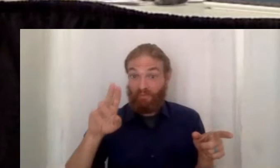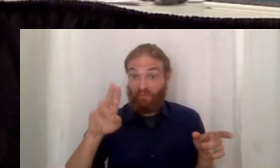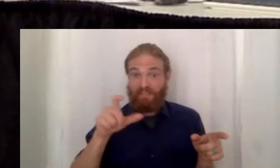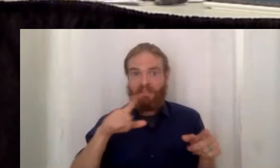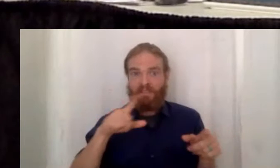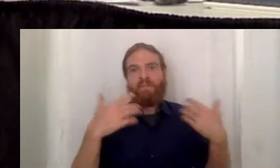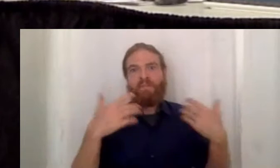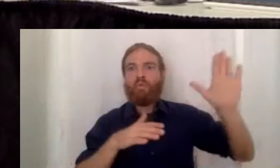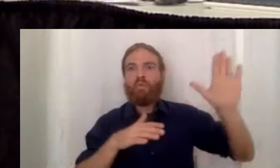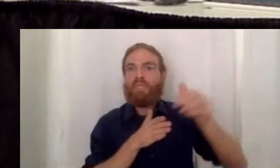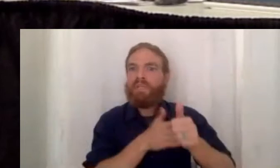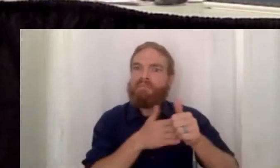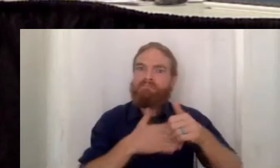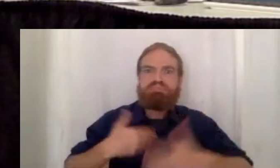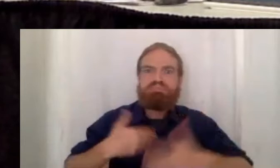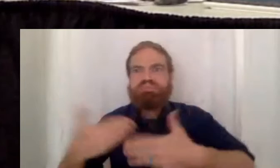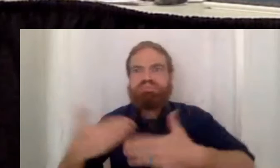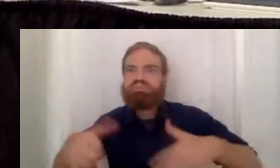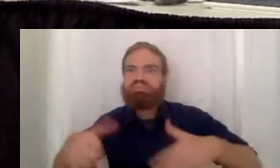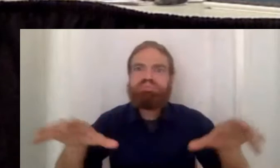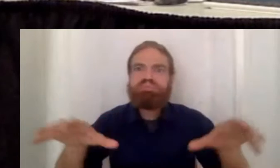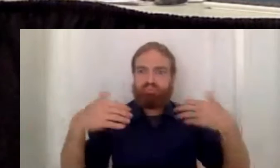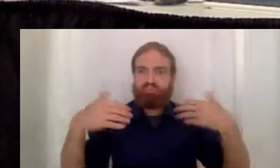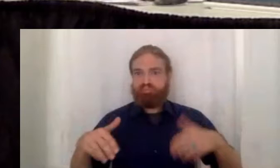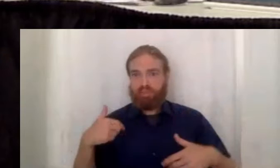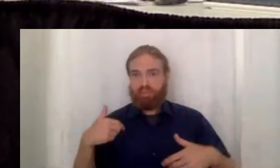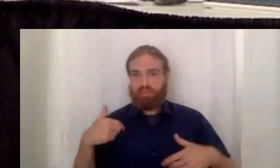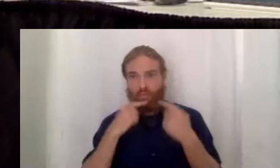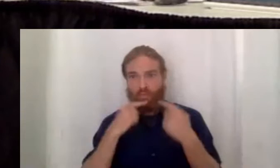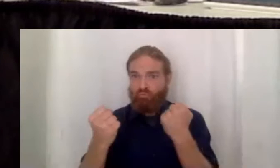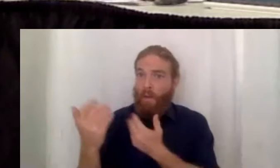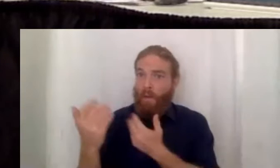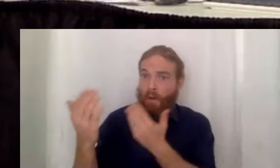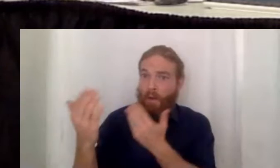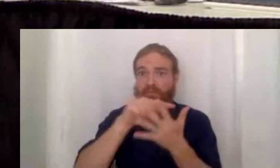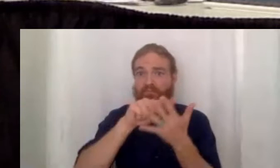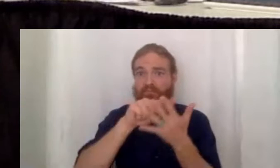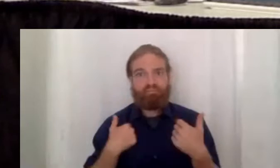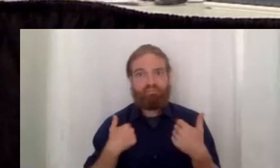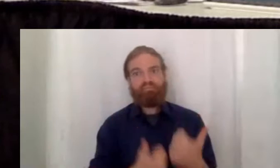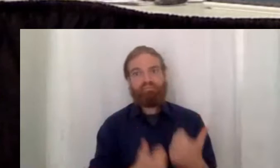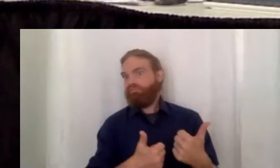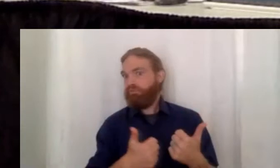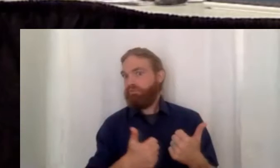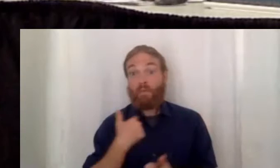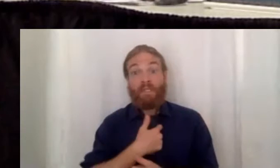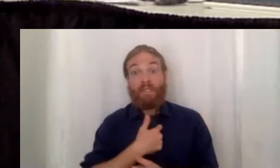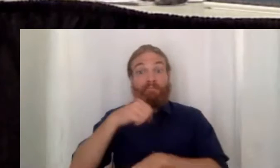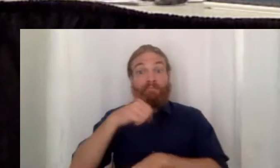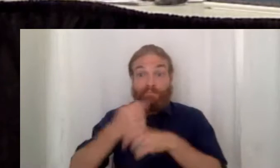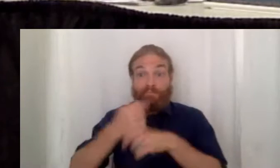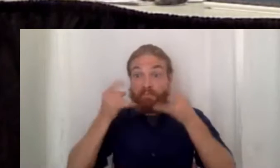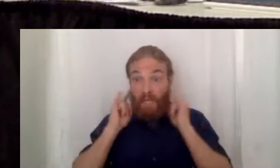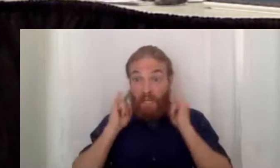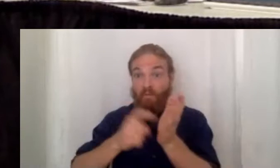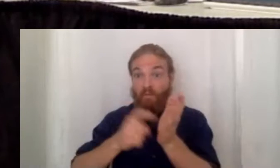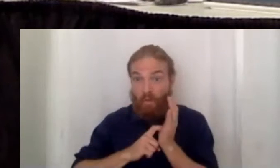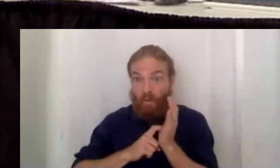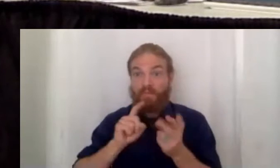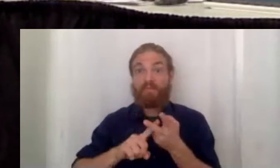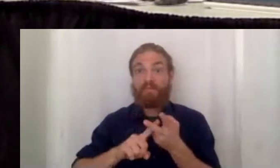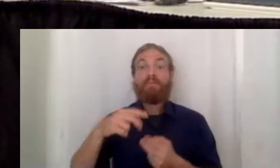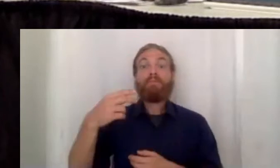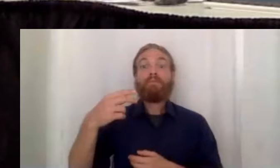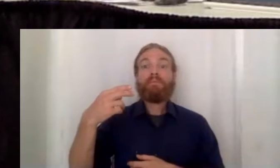recommendations of instituting a mask requirement. And I know that Harrison School District 2 did that early